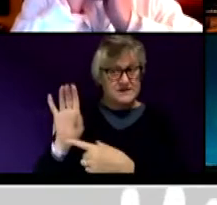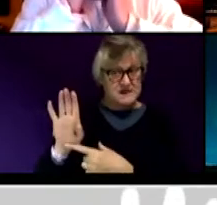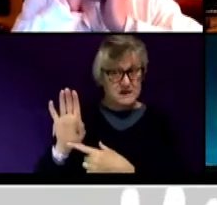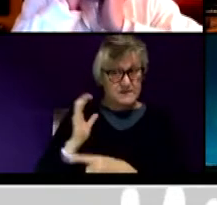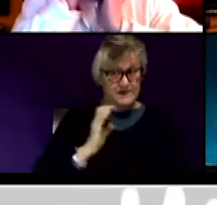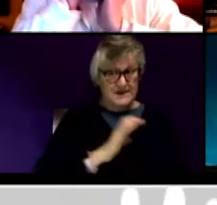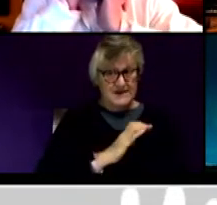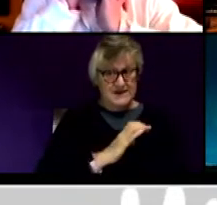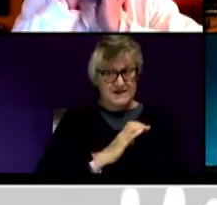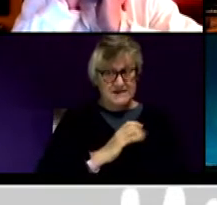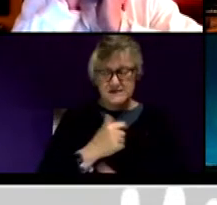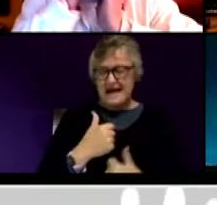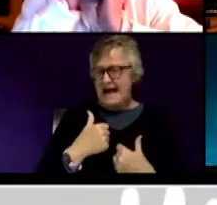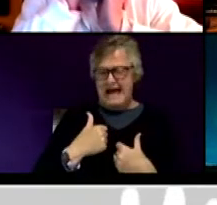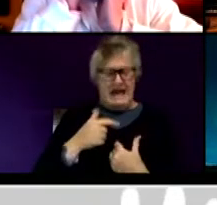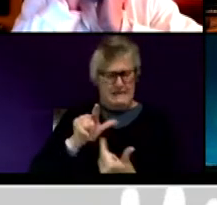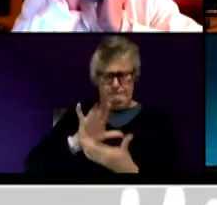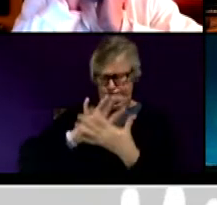I'm unclear.